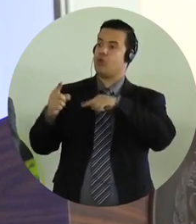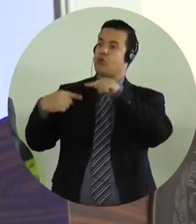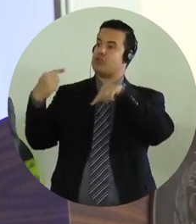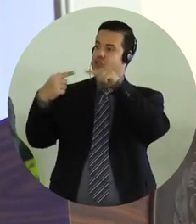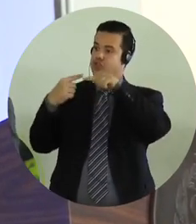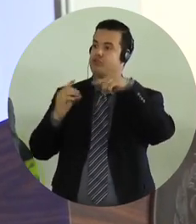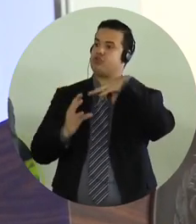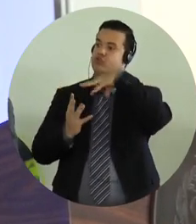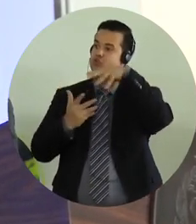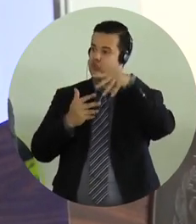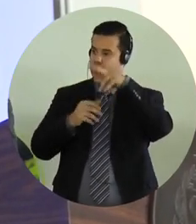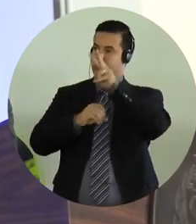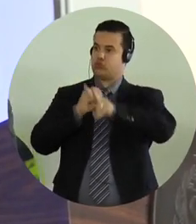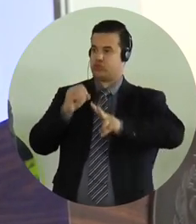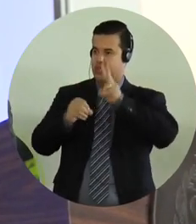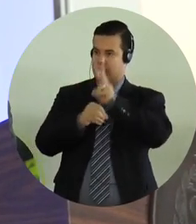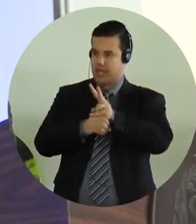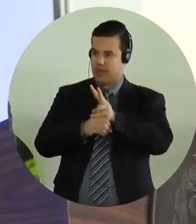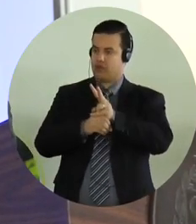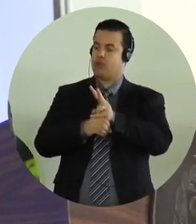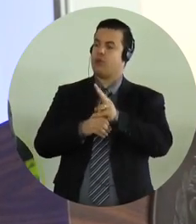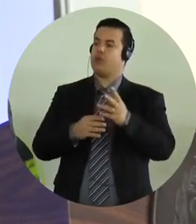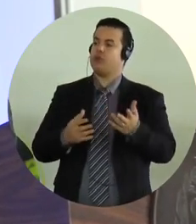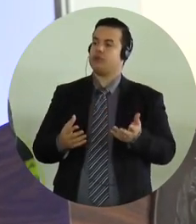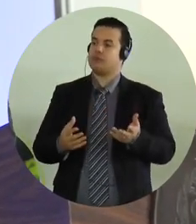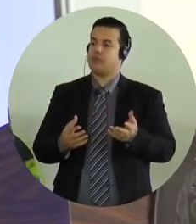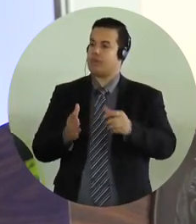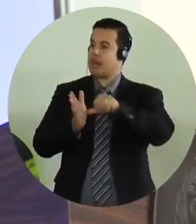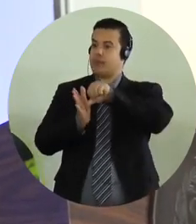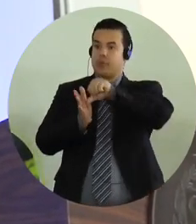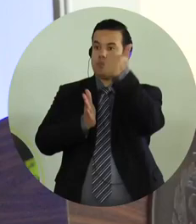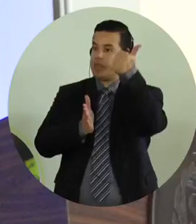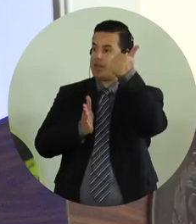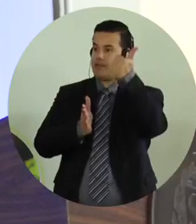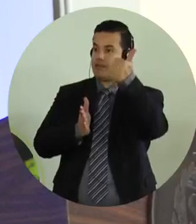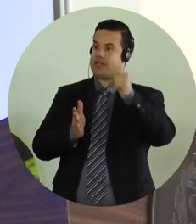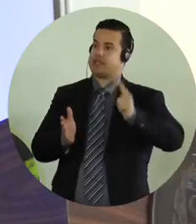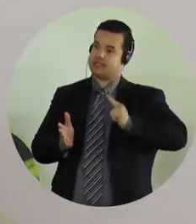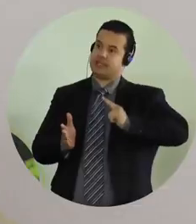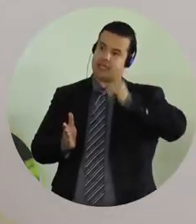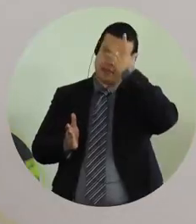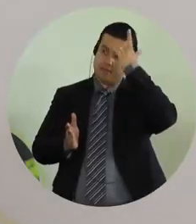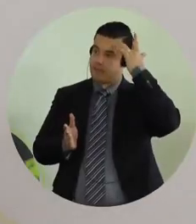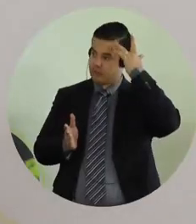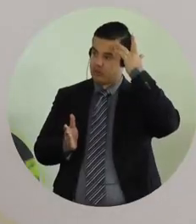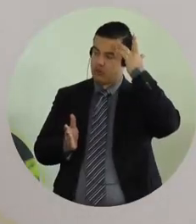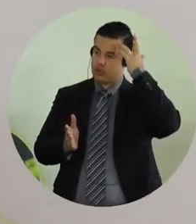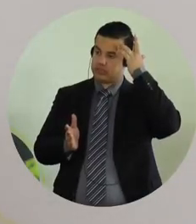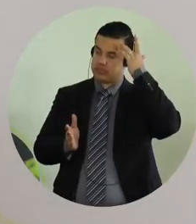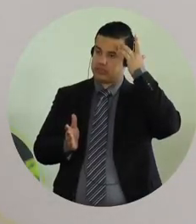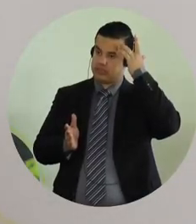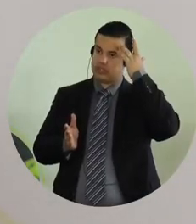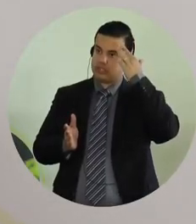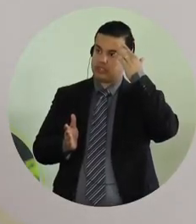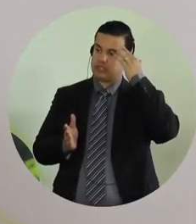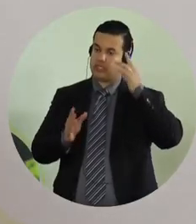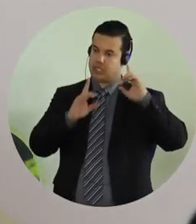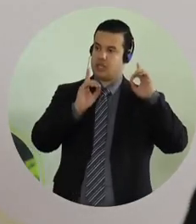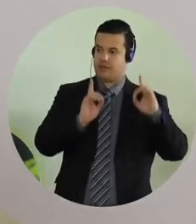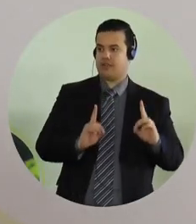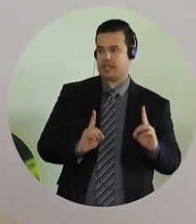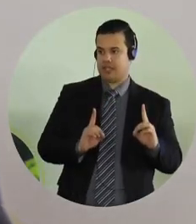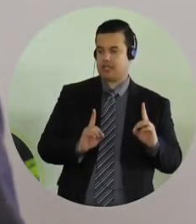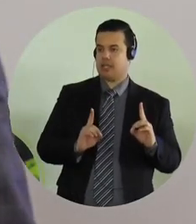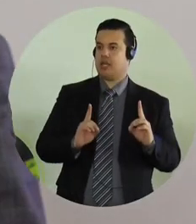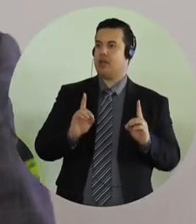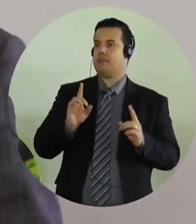true mention to inclusion and people with disabilities. But it is only with people in this room, the true leaders and employers, that we can